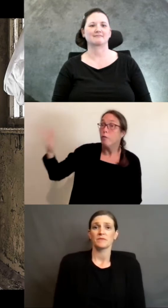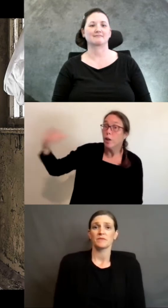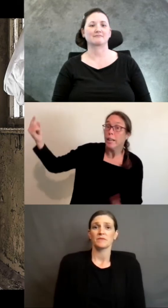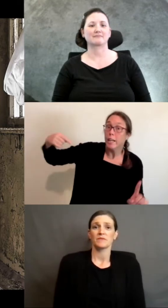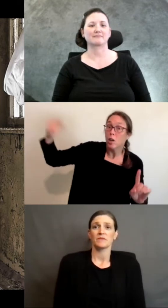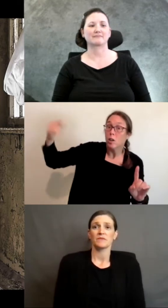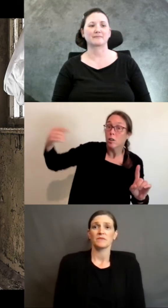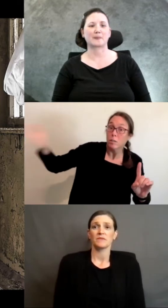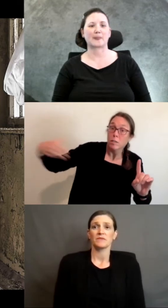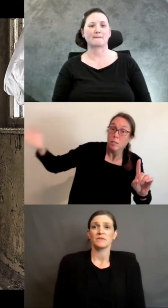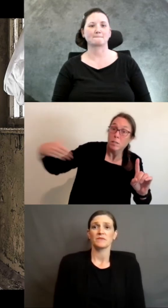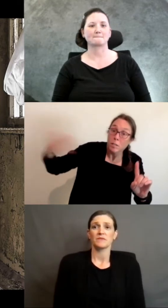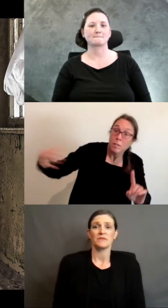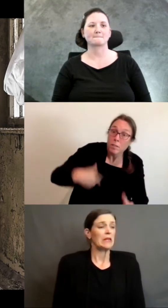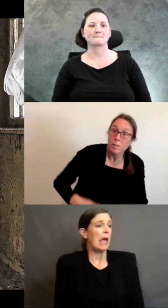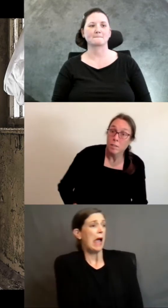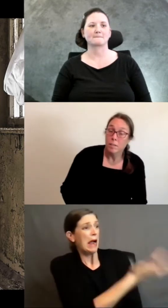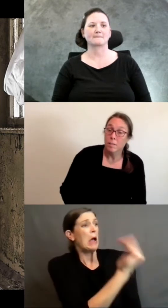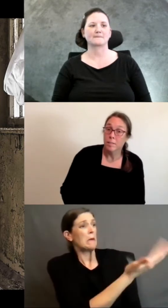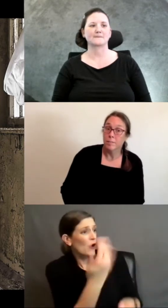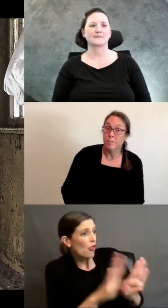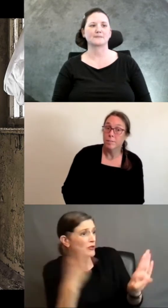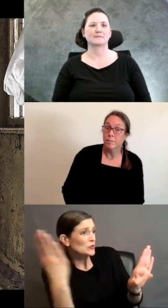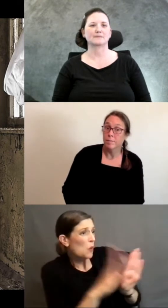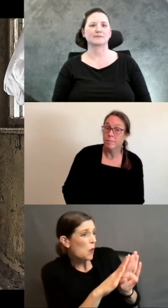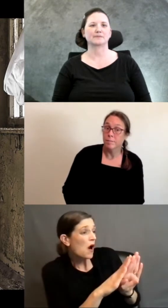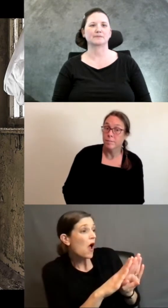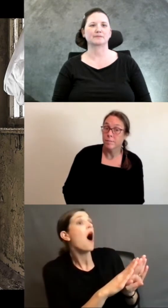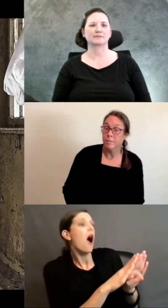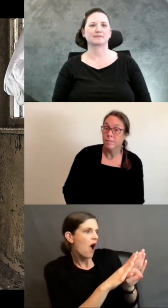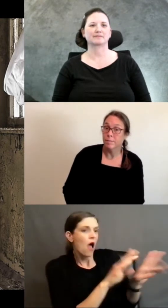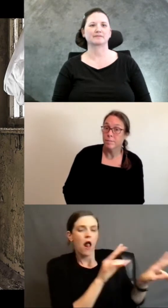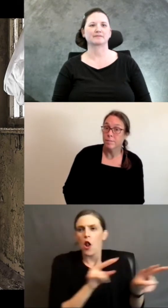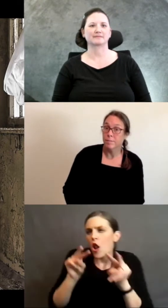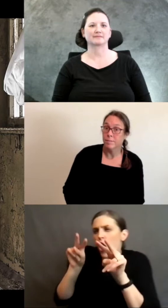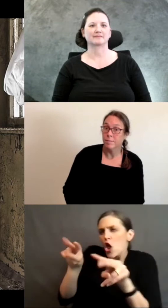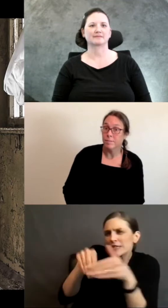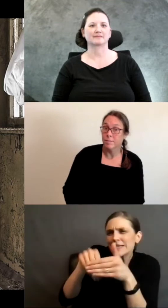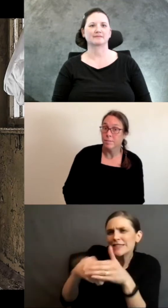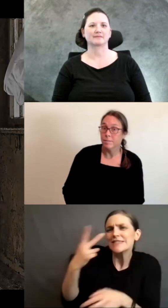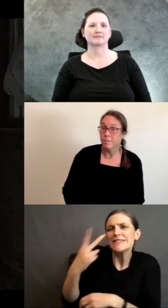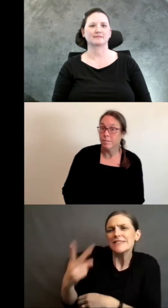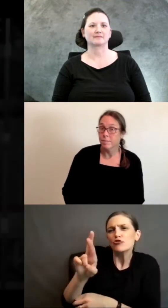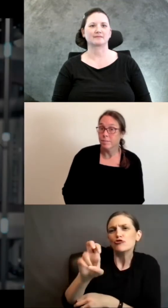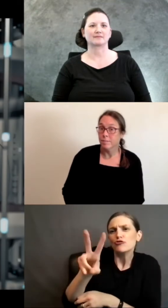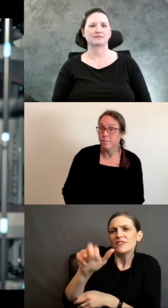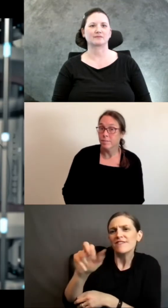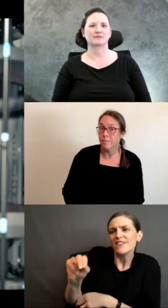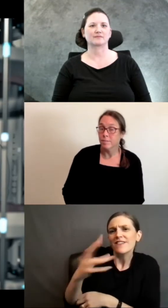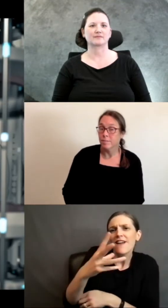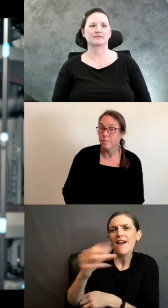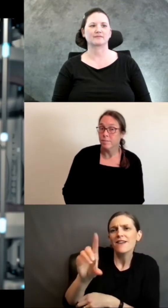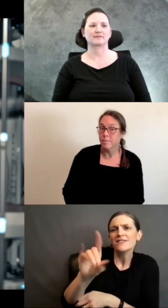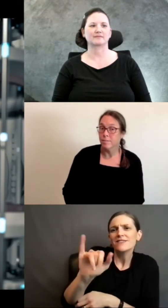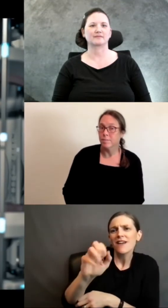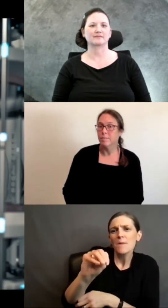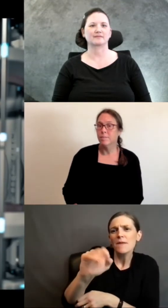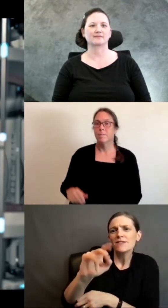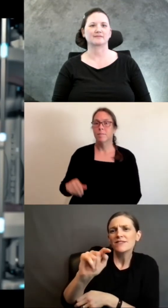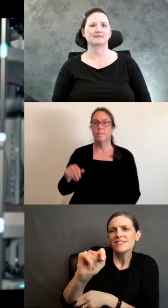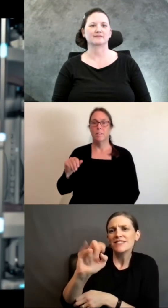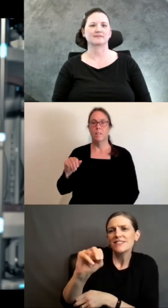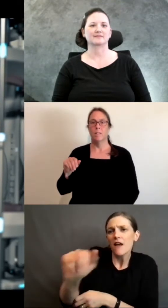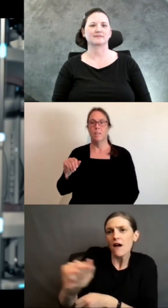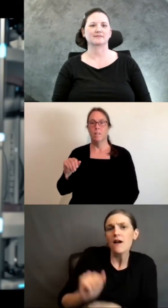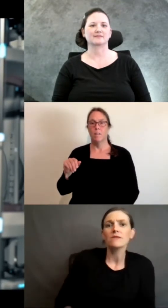to a door. They look inside and see Revan and Diamantina. The signal will